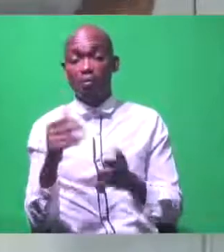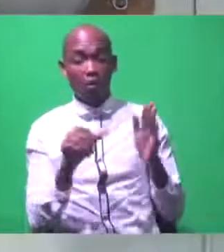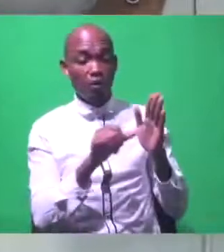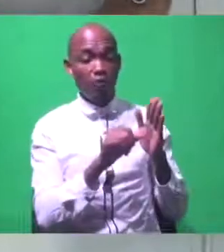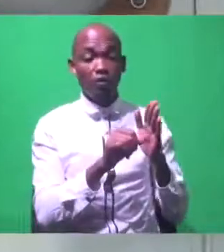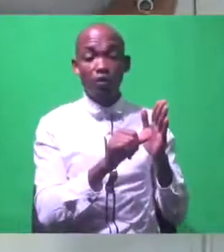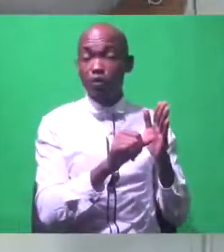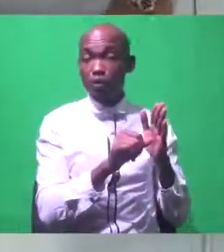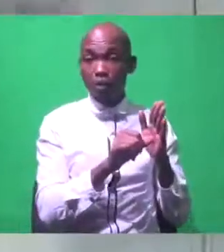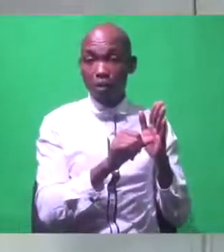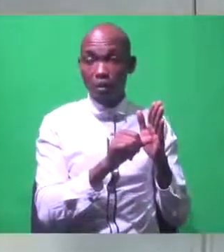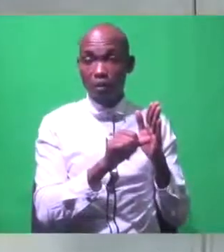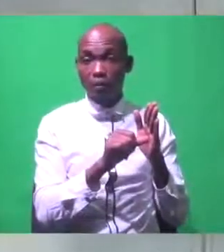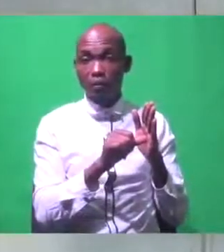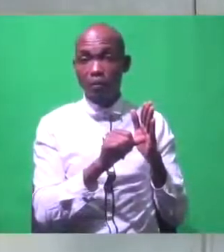students